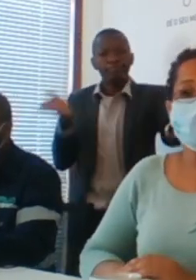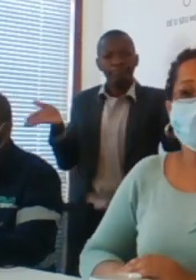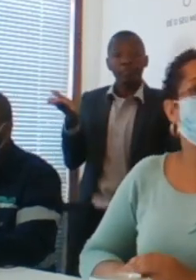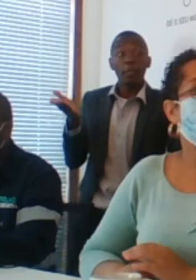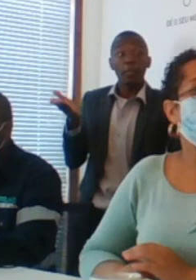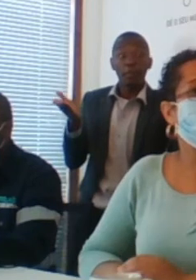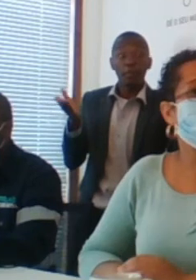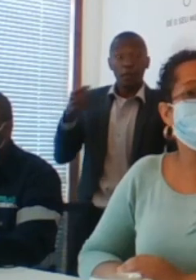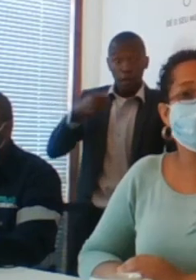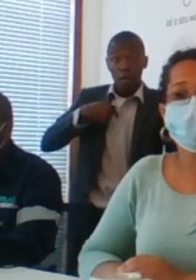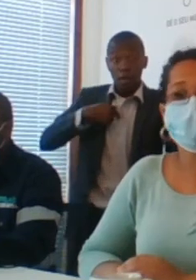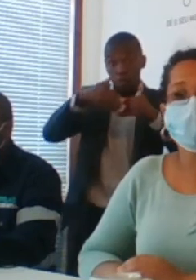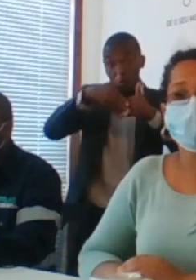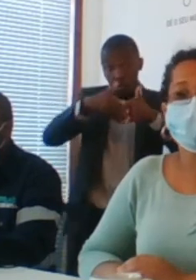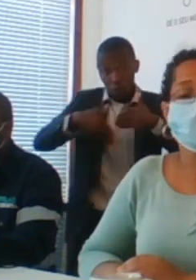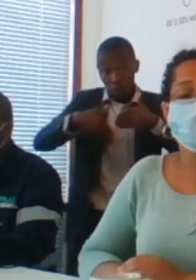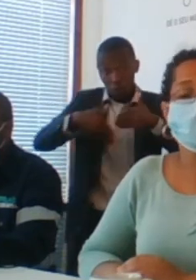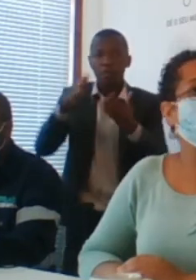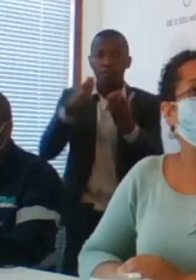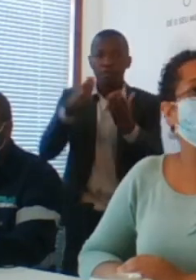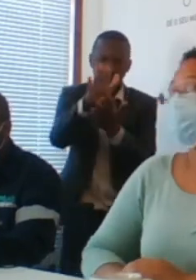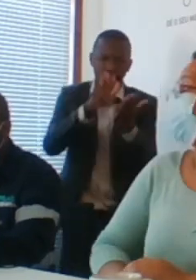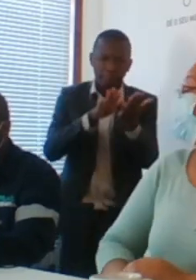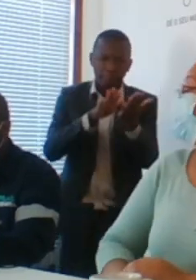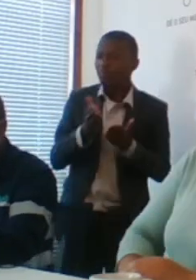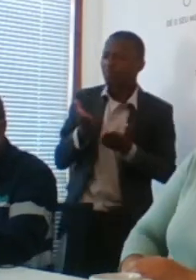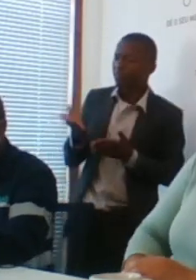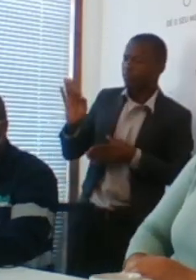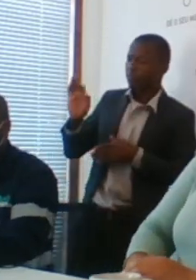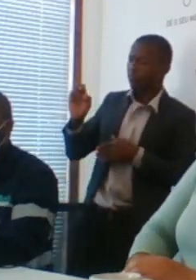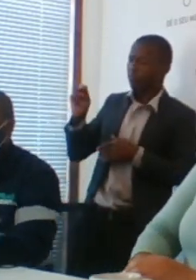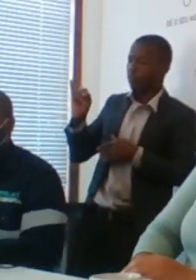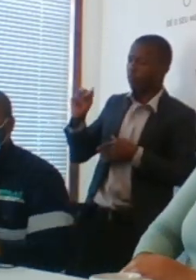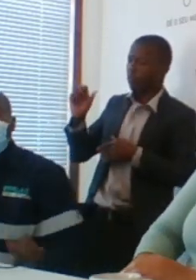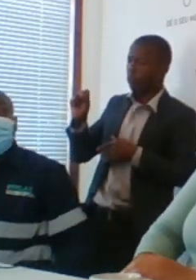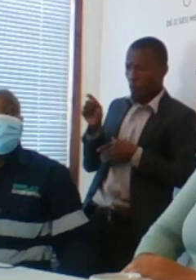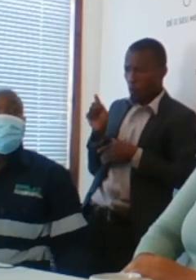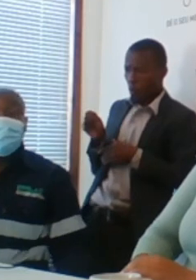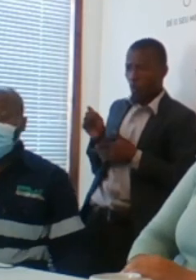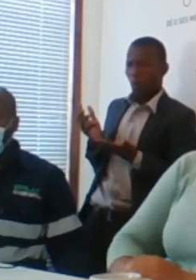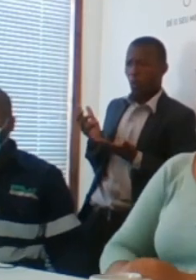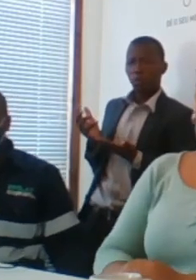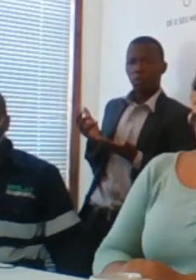going to move forward to speak a little bit to Phineas. Phineas, tell us. So you have a lot of